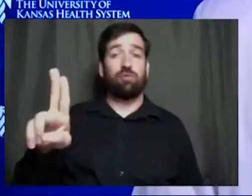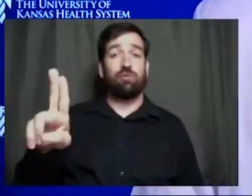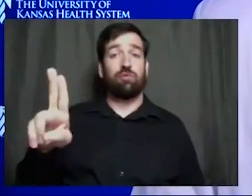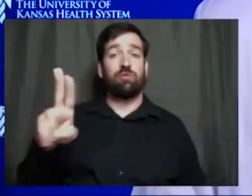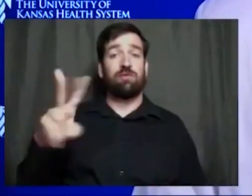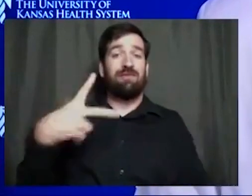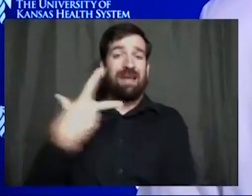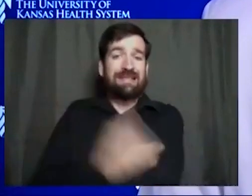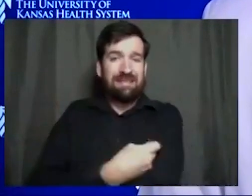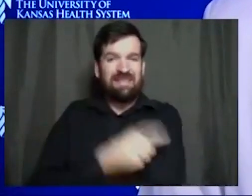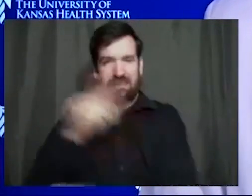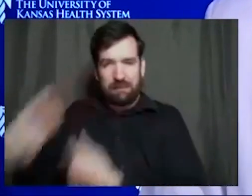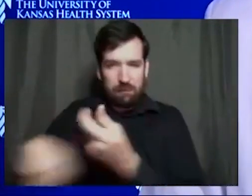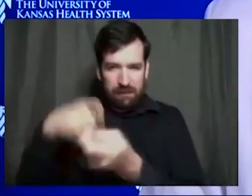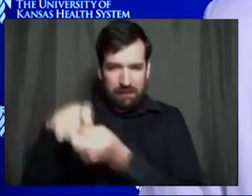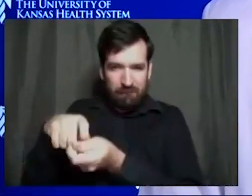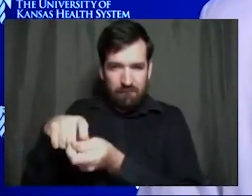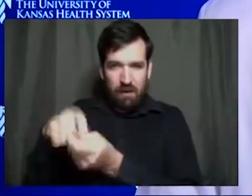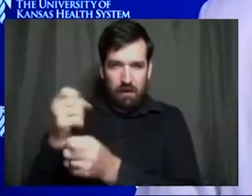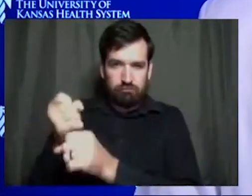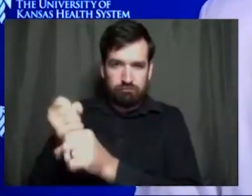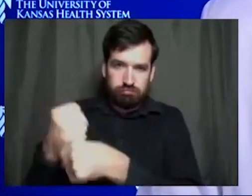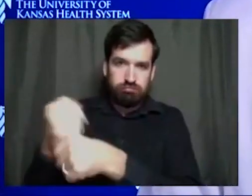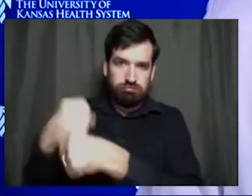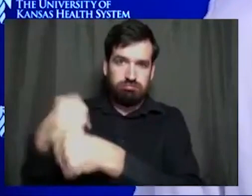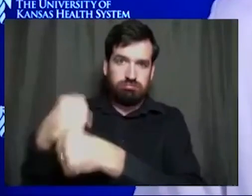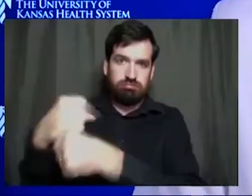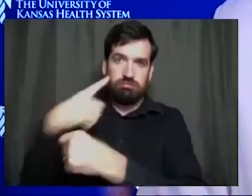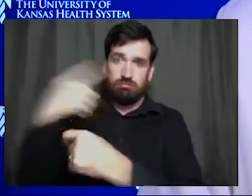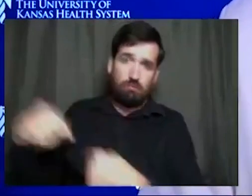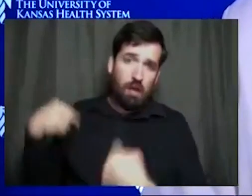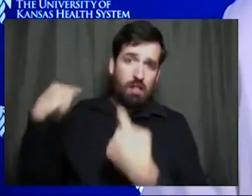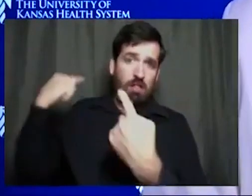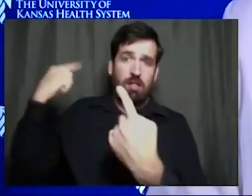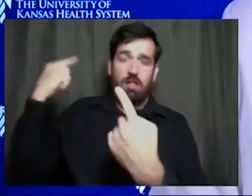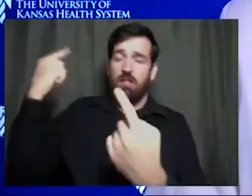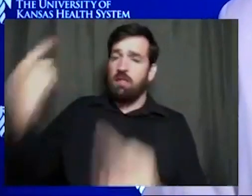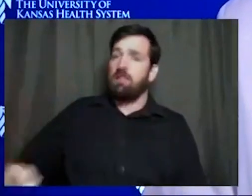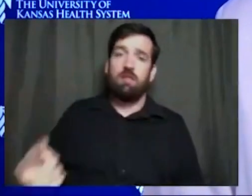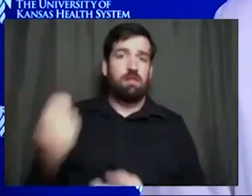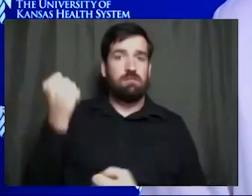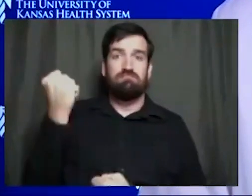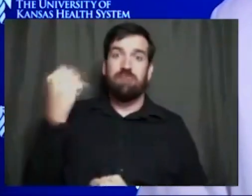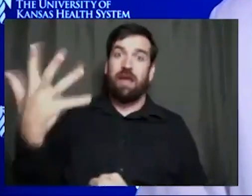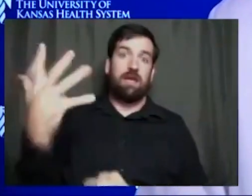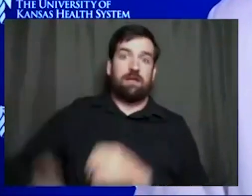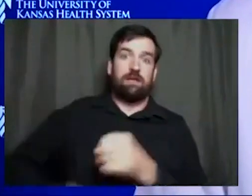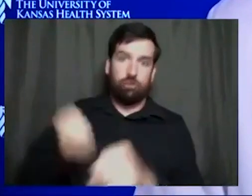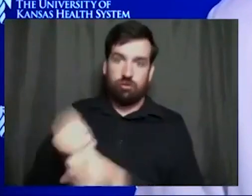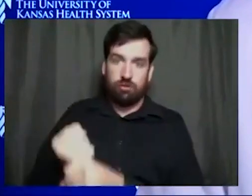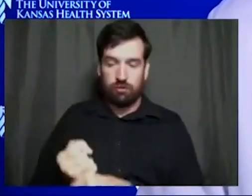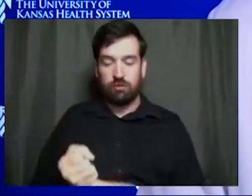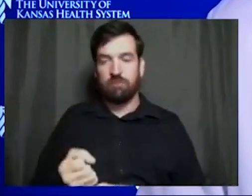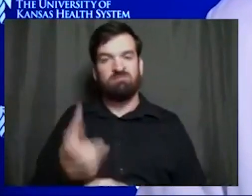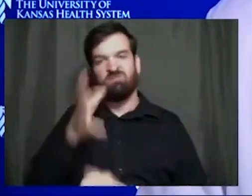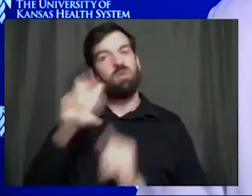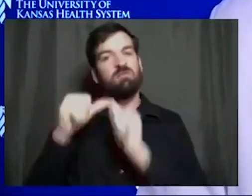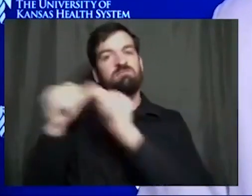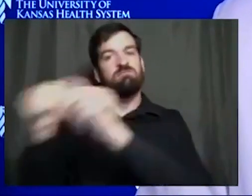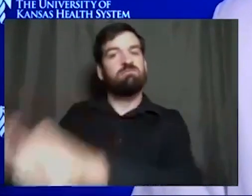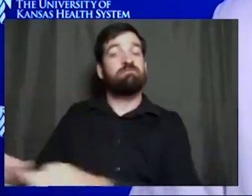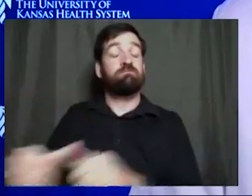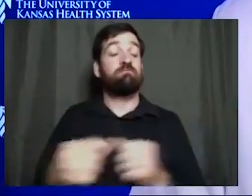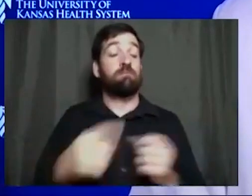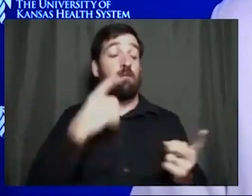and they have been for decades on end. That will continue. We obviously know that for the COVID